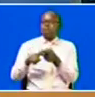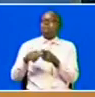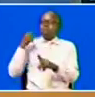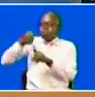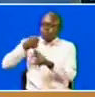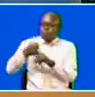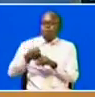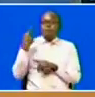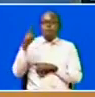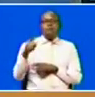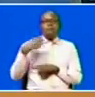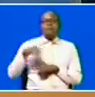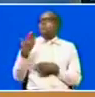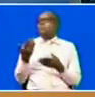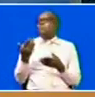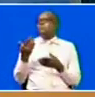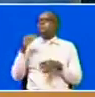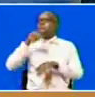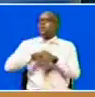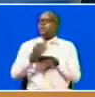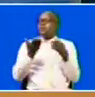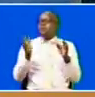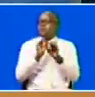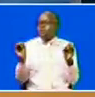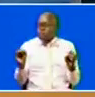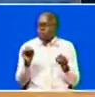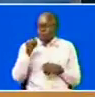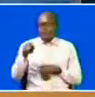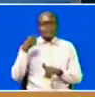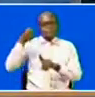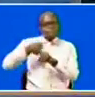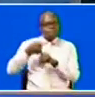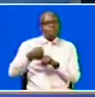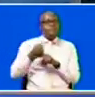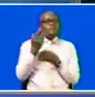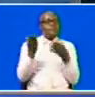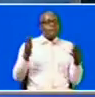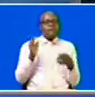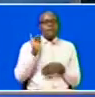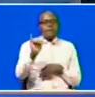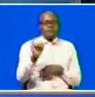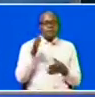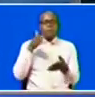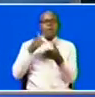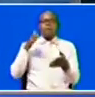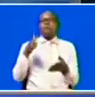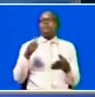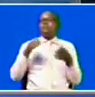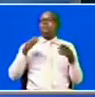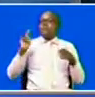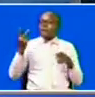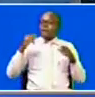vice that denies our people essential services. It is a vice that denies us of our